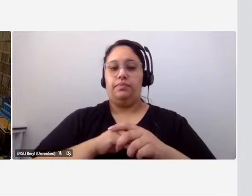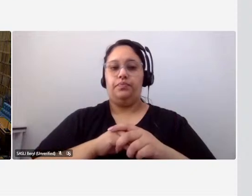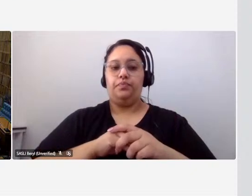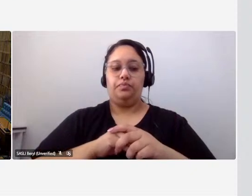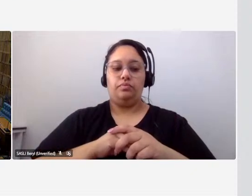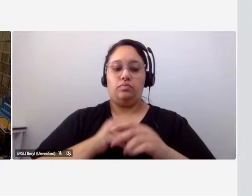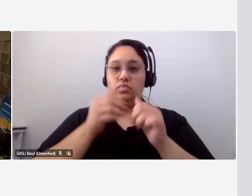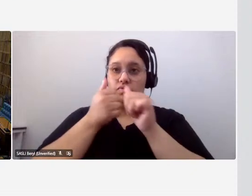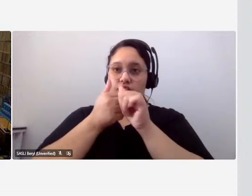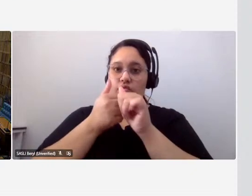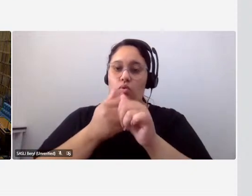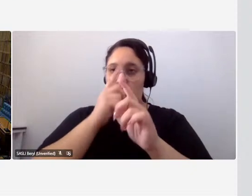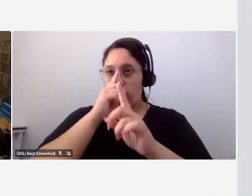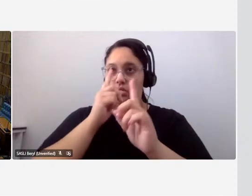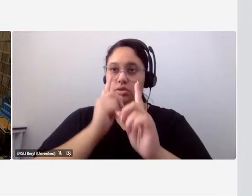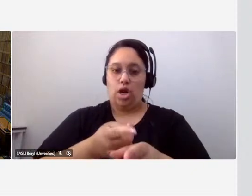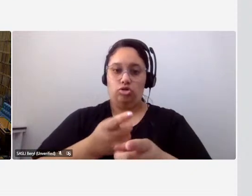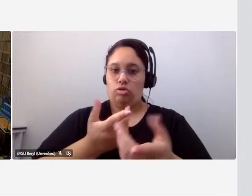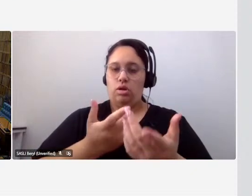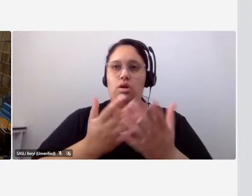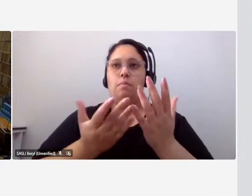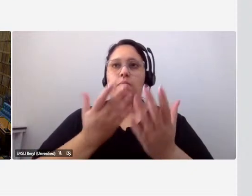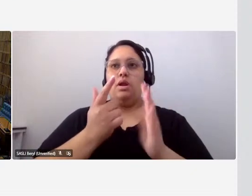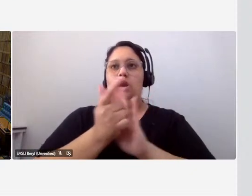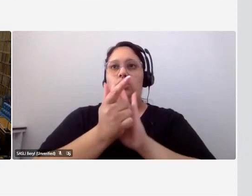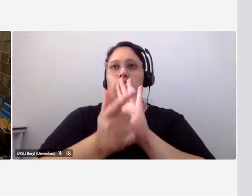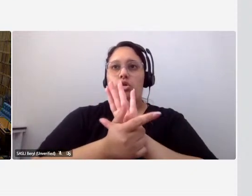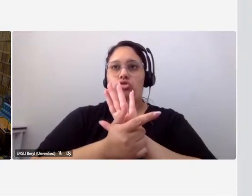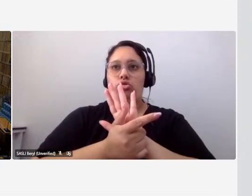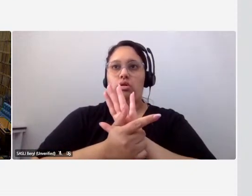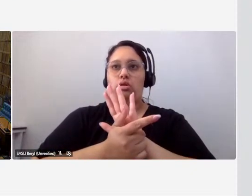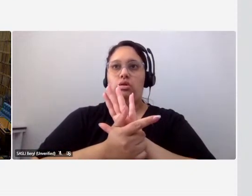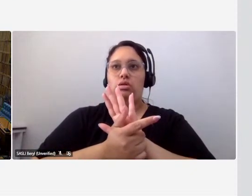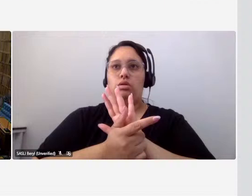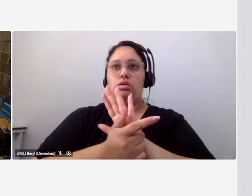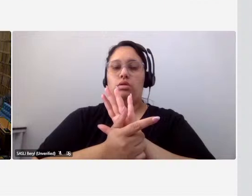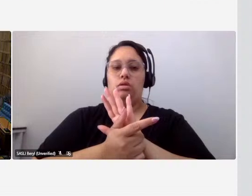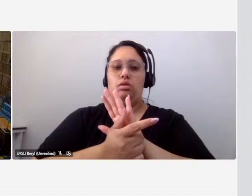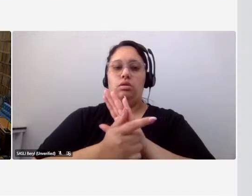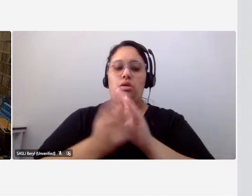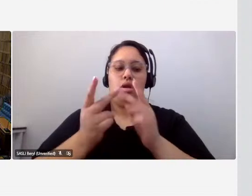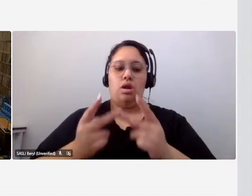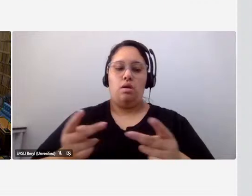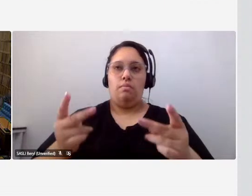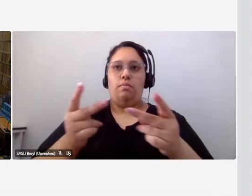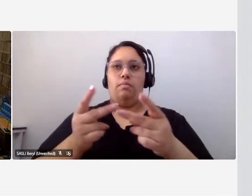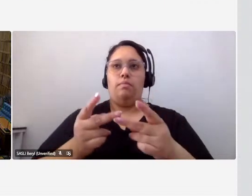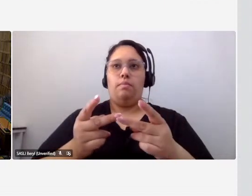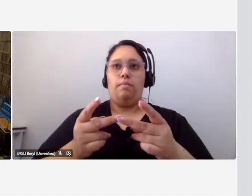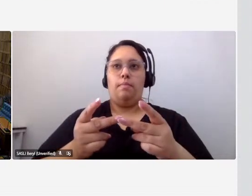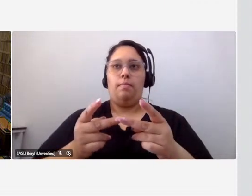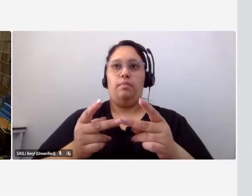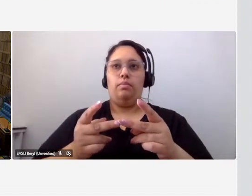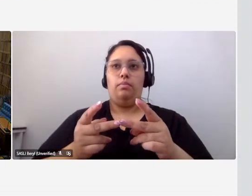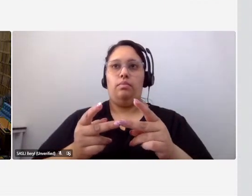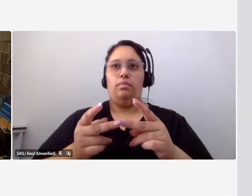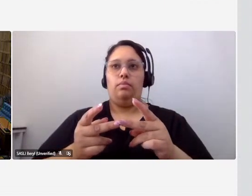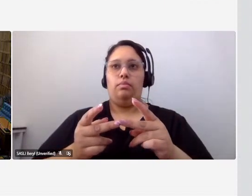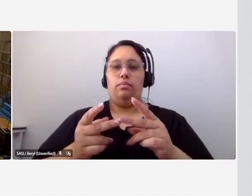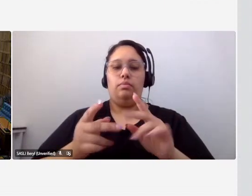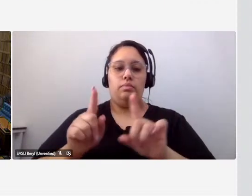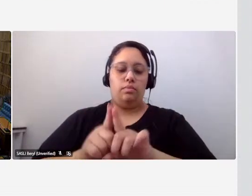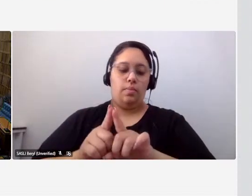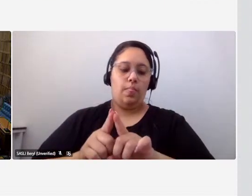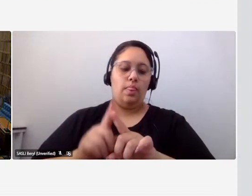adhere to the instruction, the legislation is so specific that it places the burden then on HWC to step in